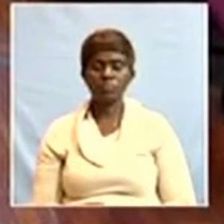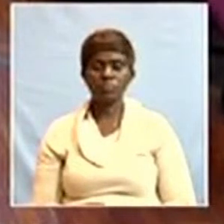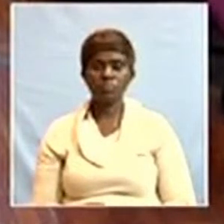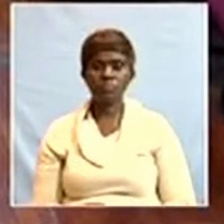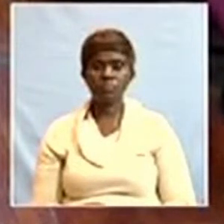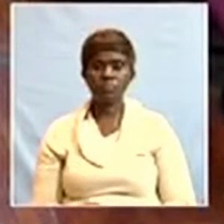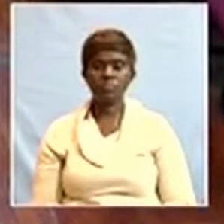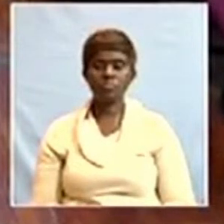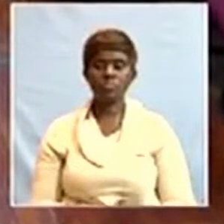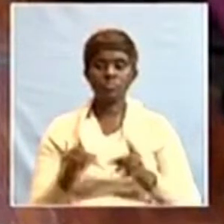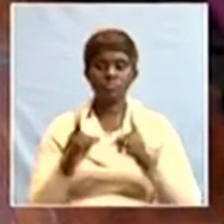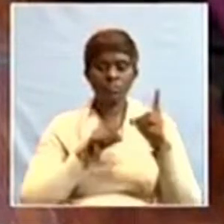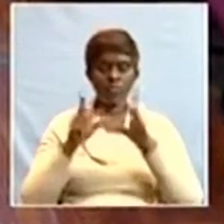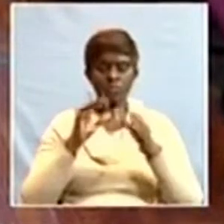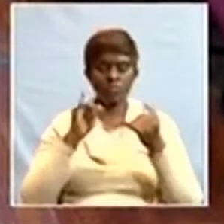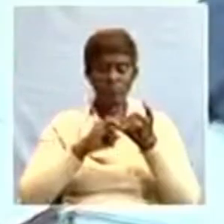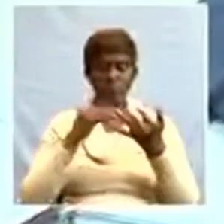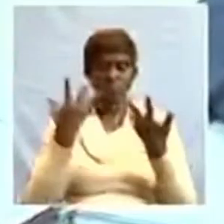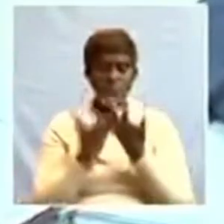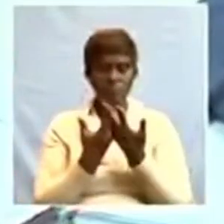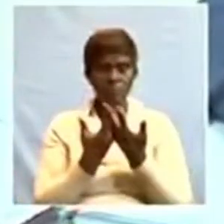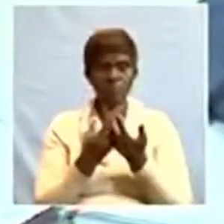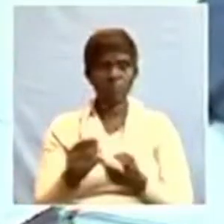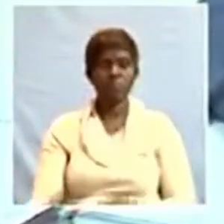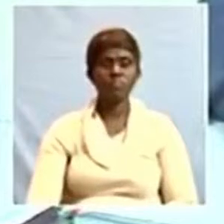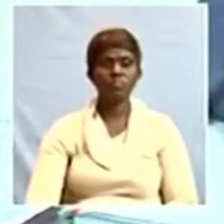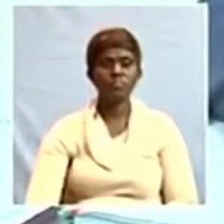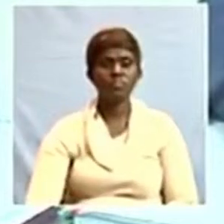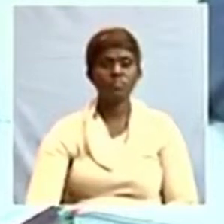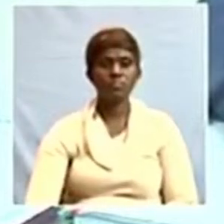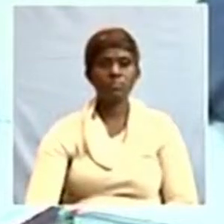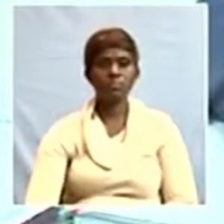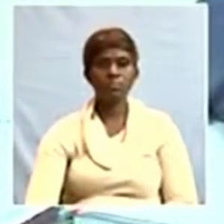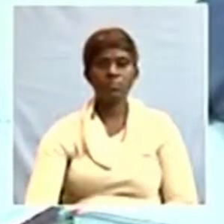The Director of Social Welfare will respond to this.